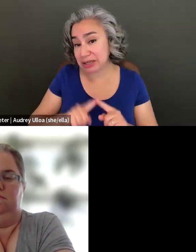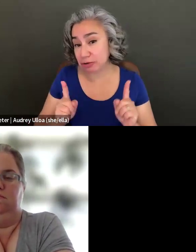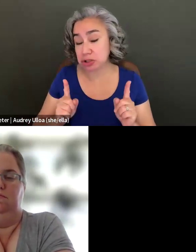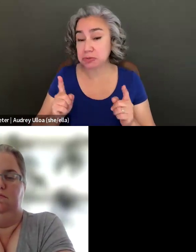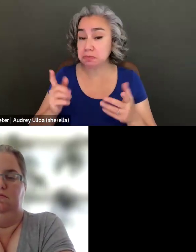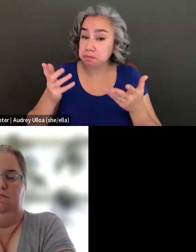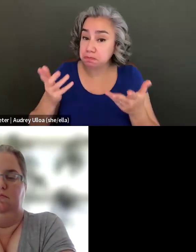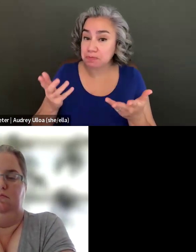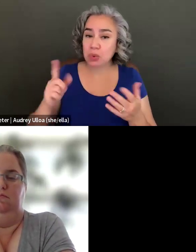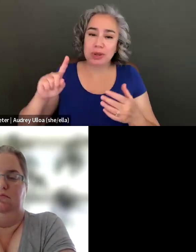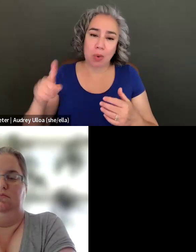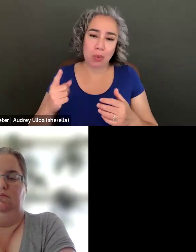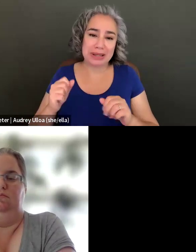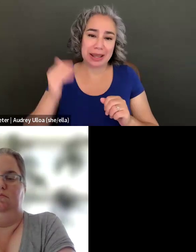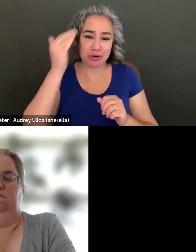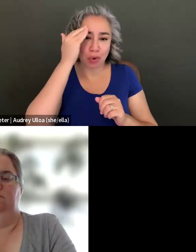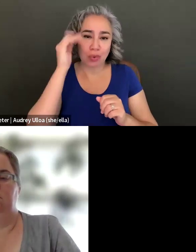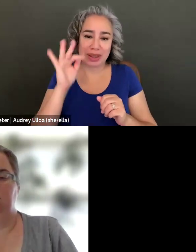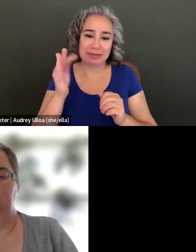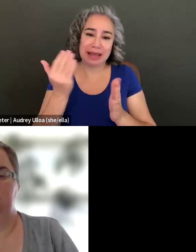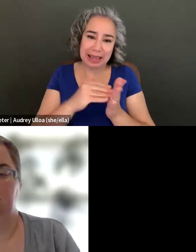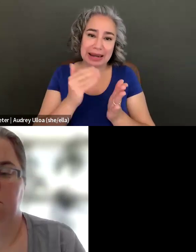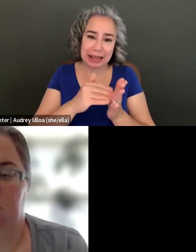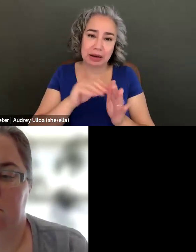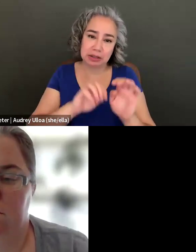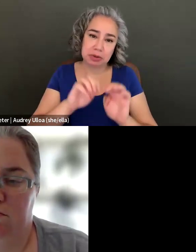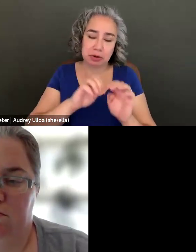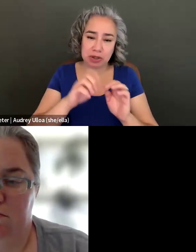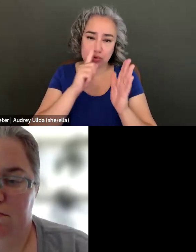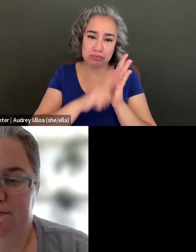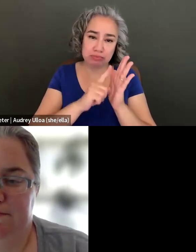something we can really only know from repetition and further experiments.